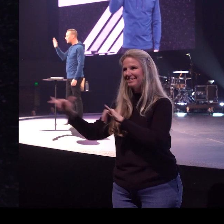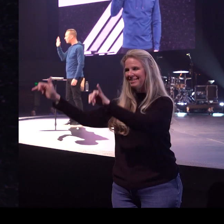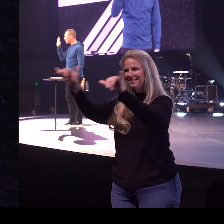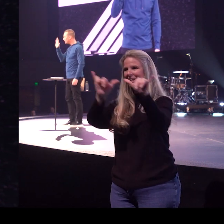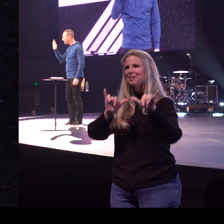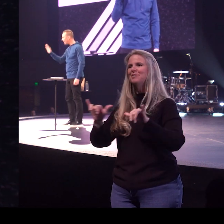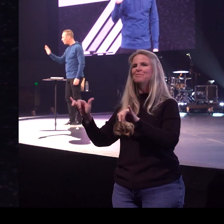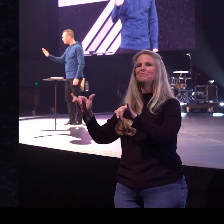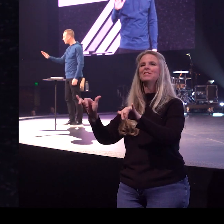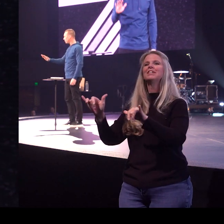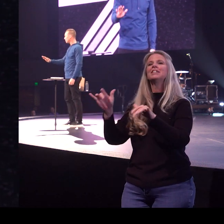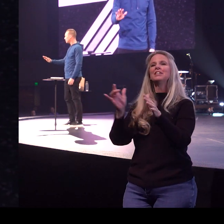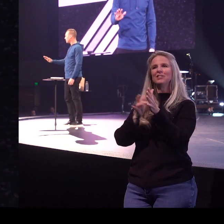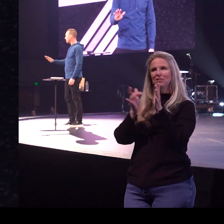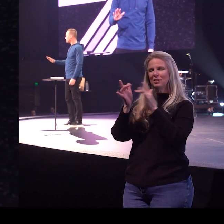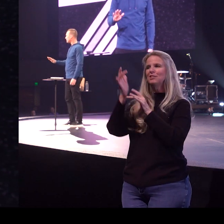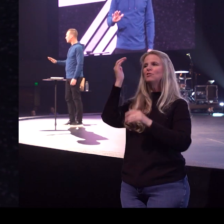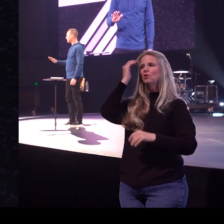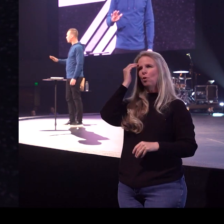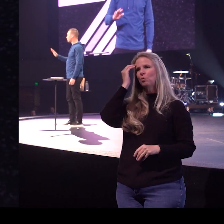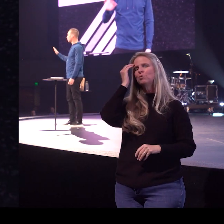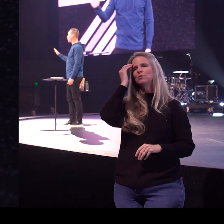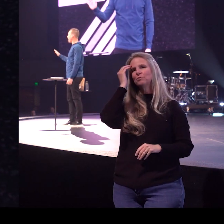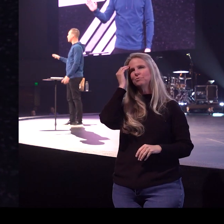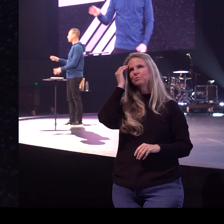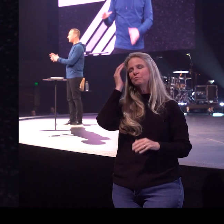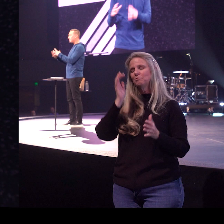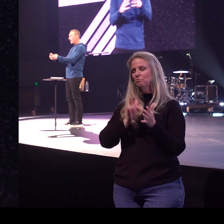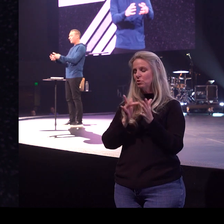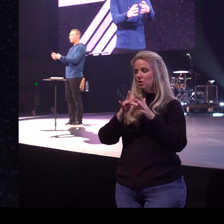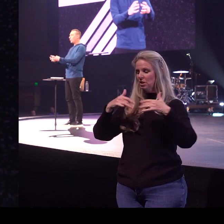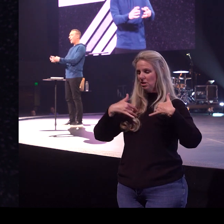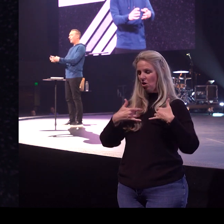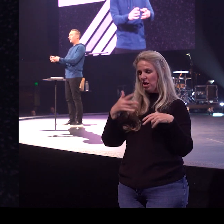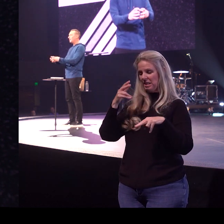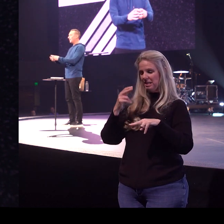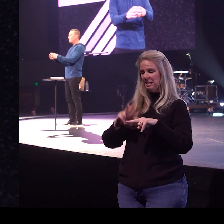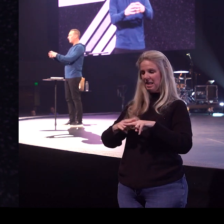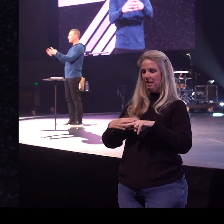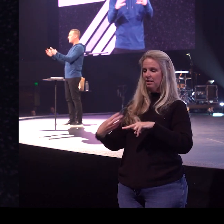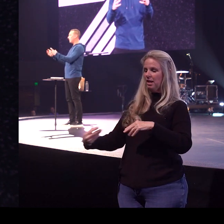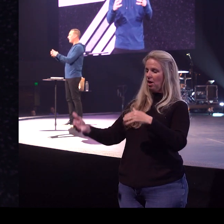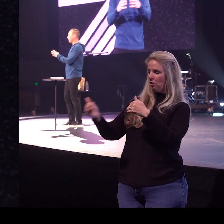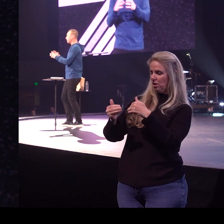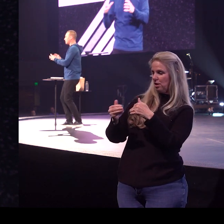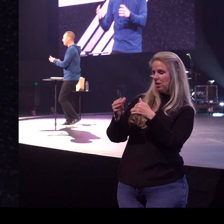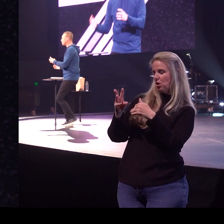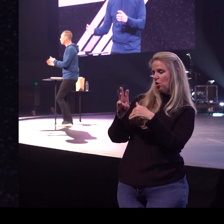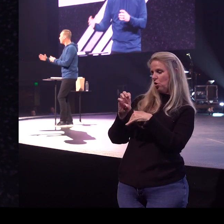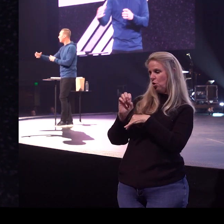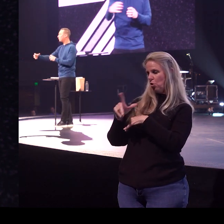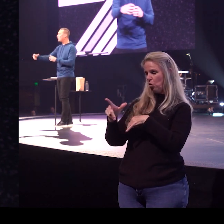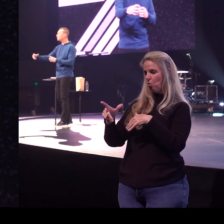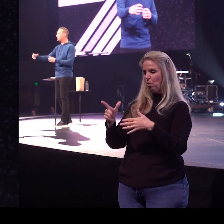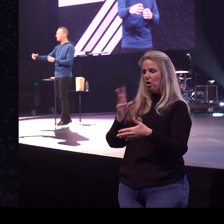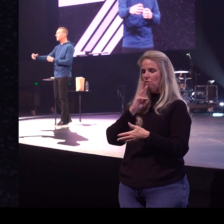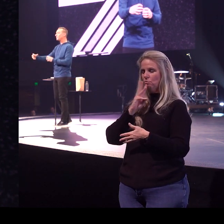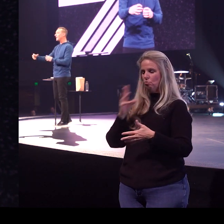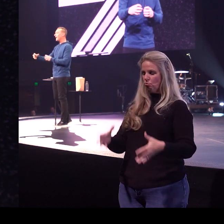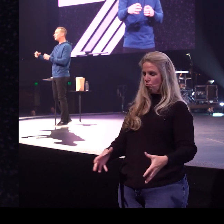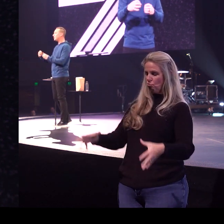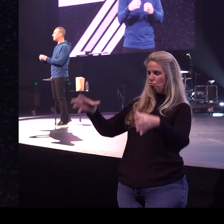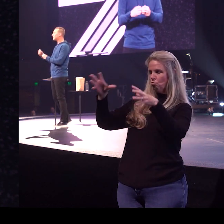Like, Jesus can relate with you. Jesus was worn out, so he sits down at this well in the middle of Samaria, and a Samaritan woman